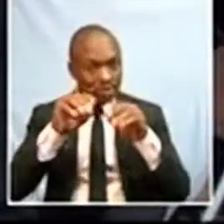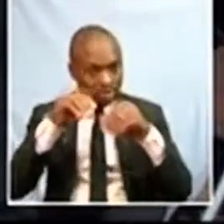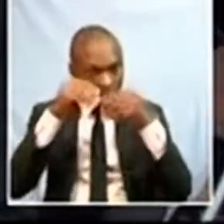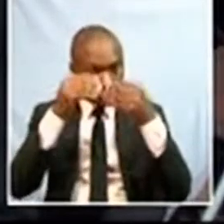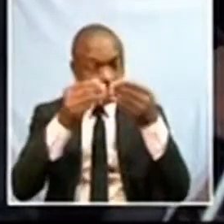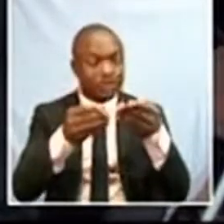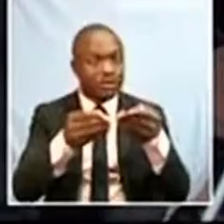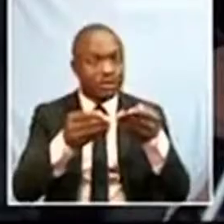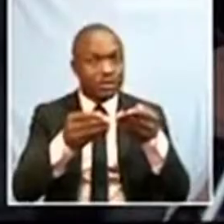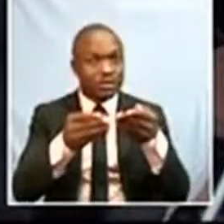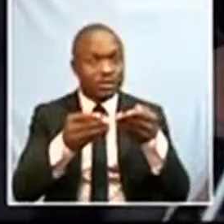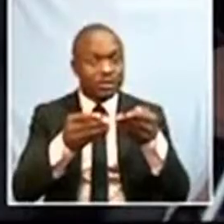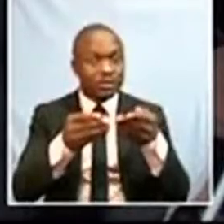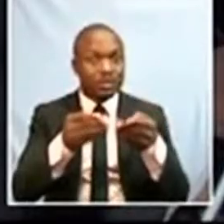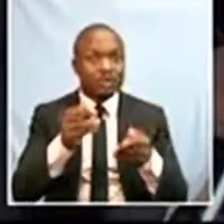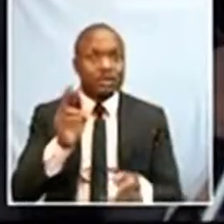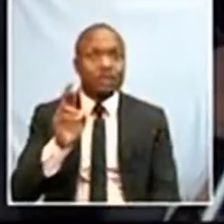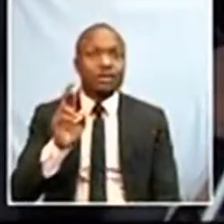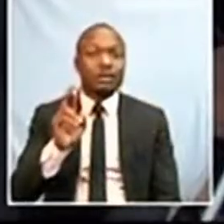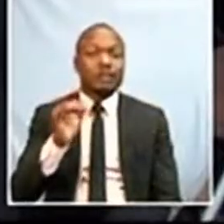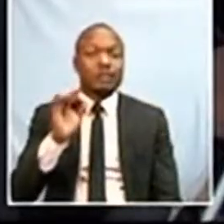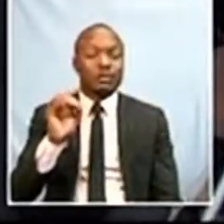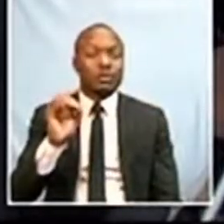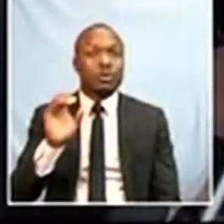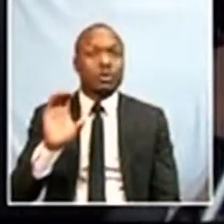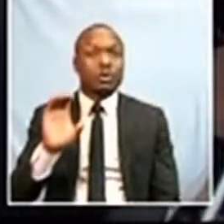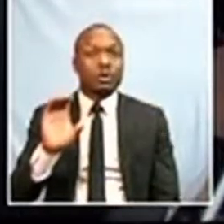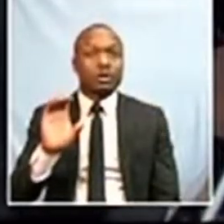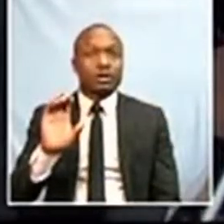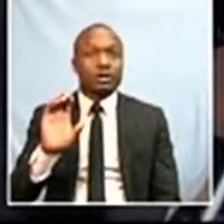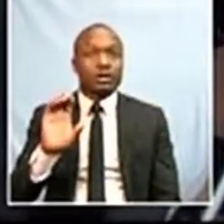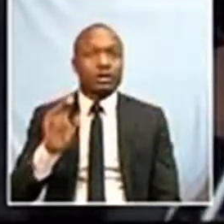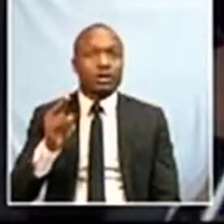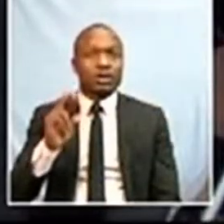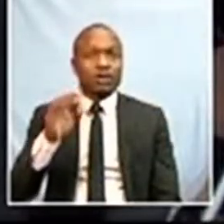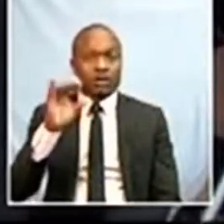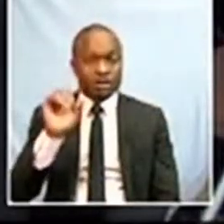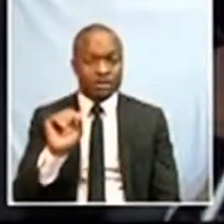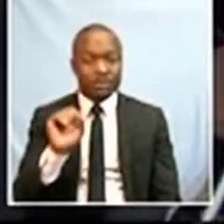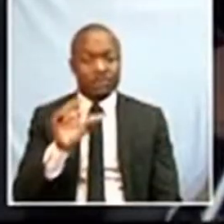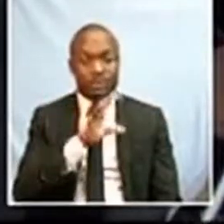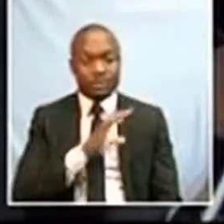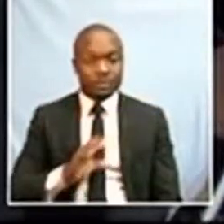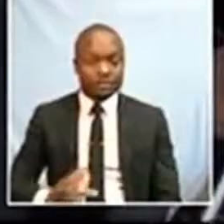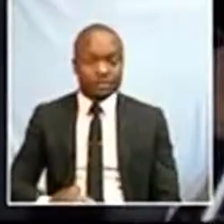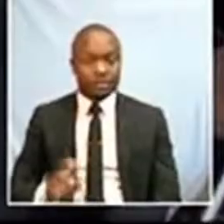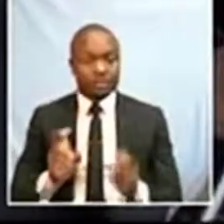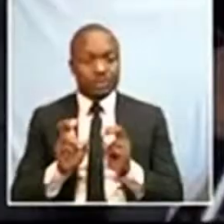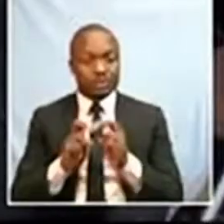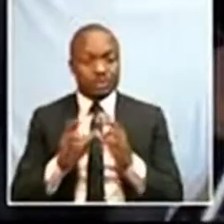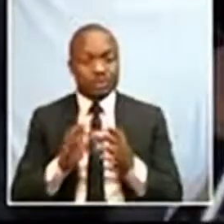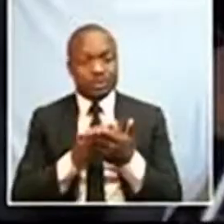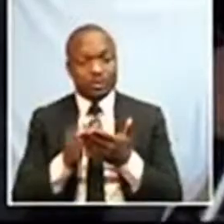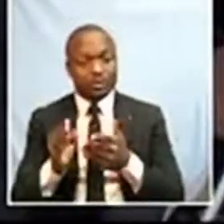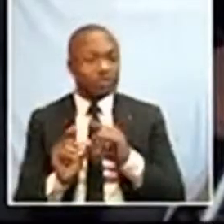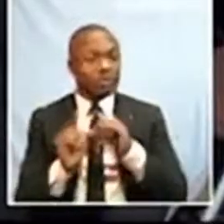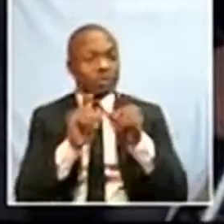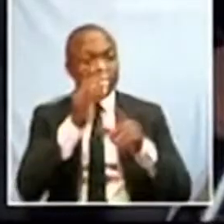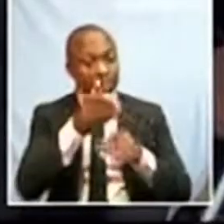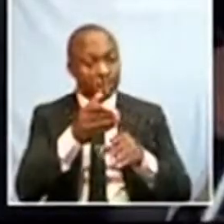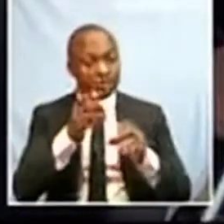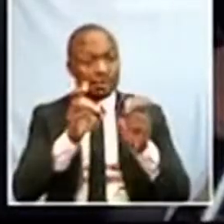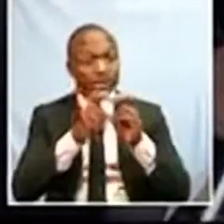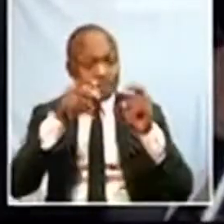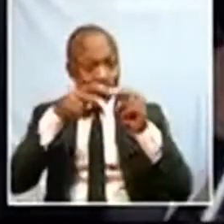to Leo Chris General Dealers. The contractor failed to mobilize, and the contract has been terminated.